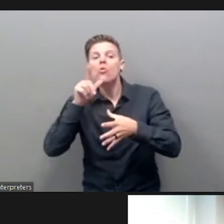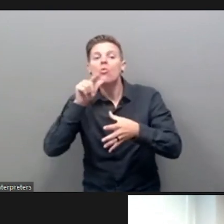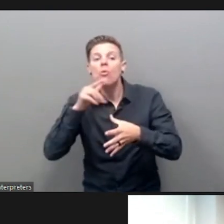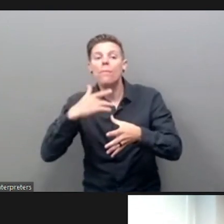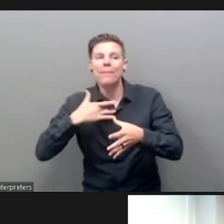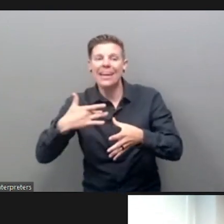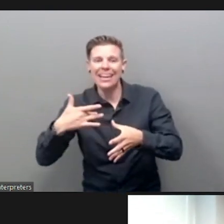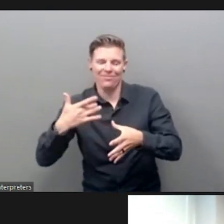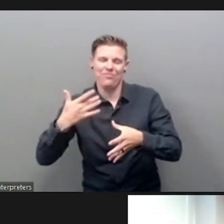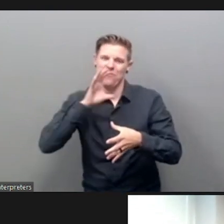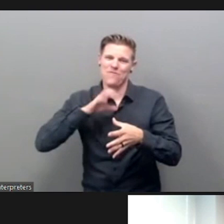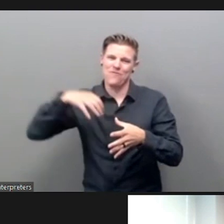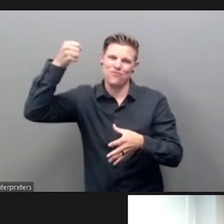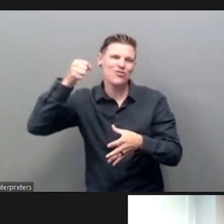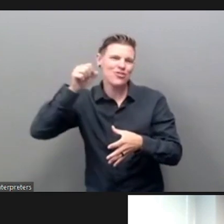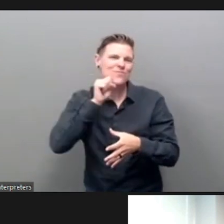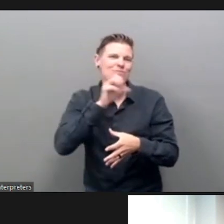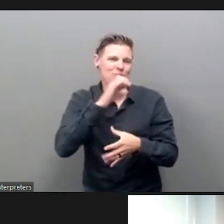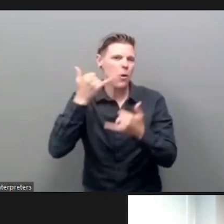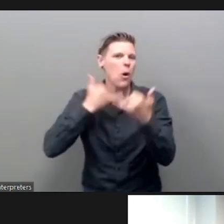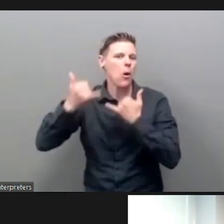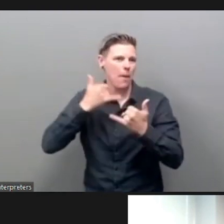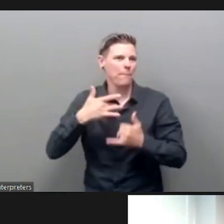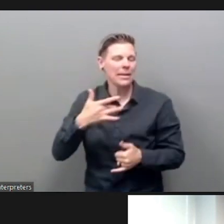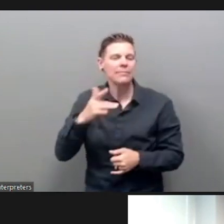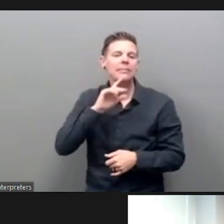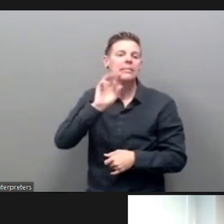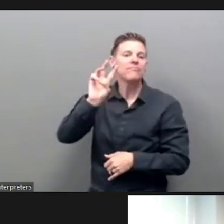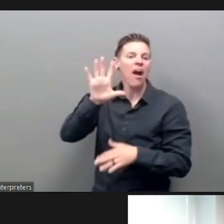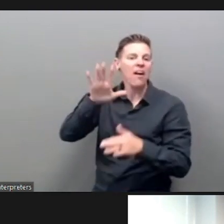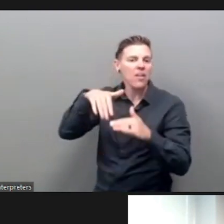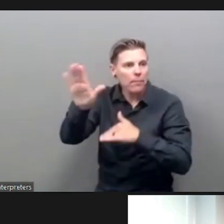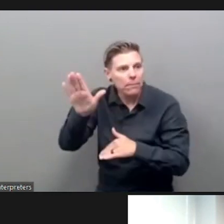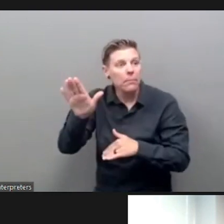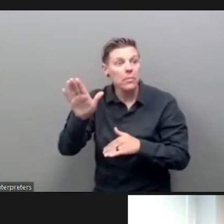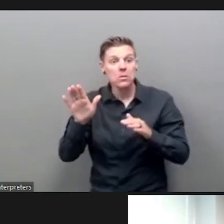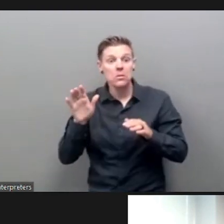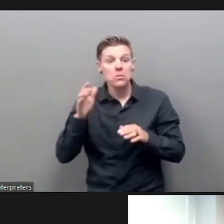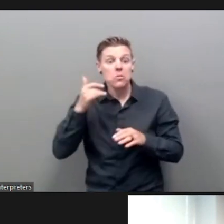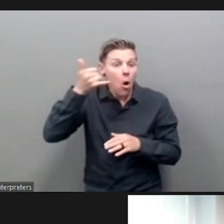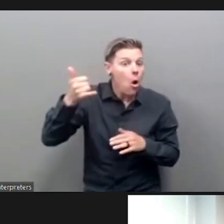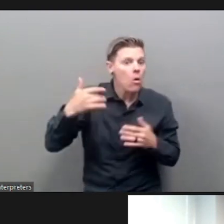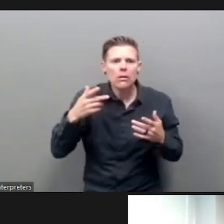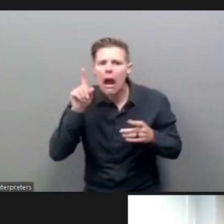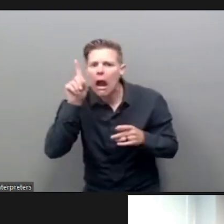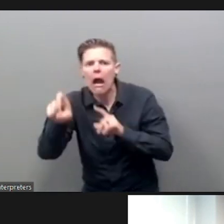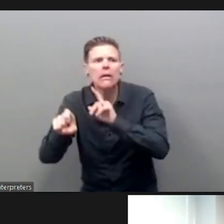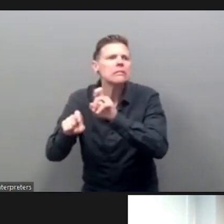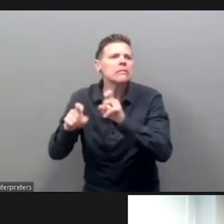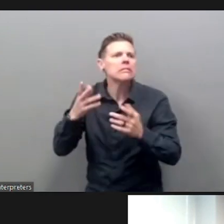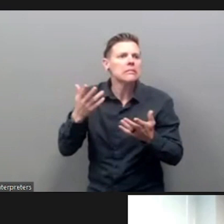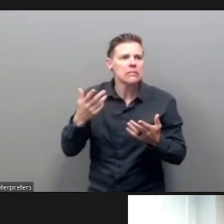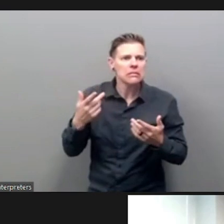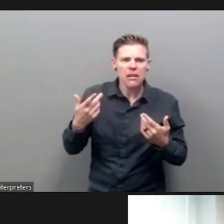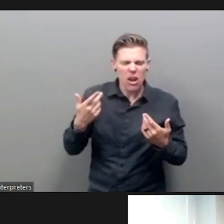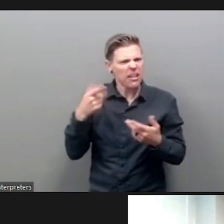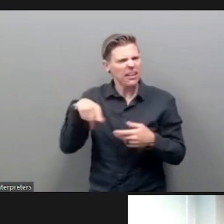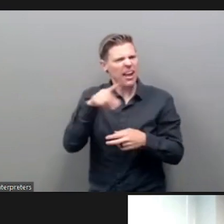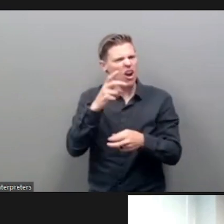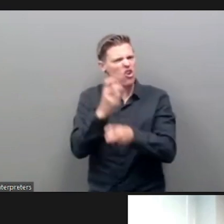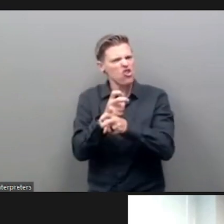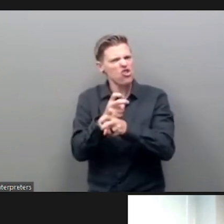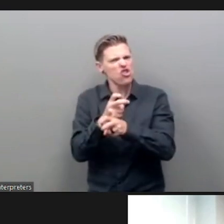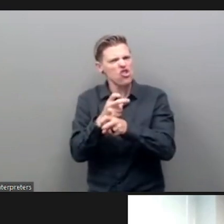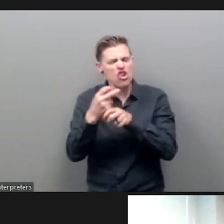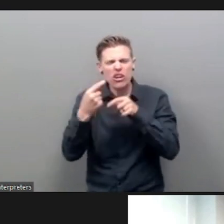65 years old to try to get the vaccine, is that they're saying that they're having some difficulty getting to